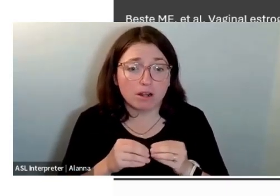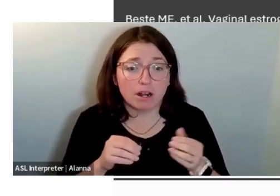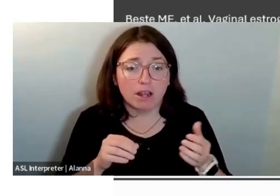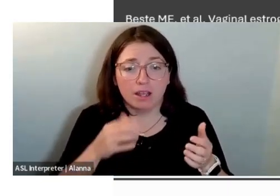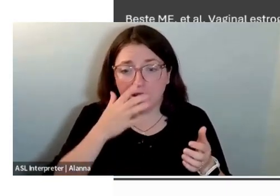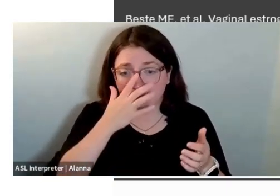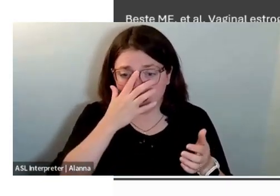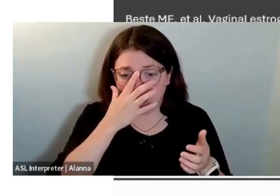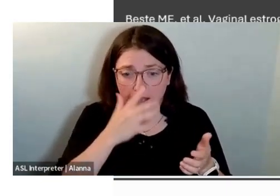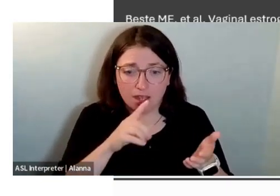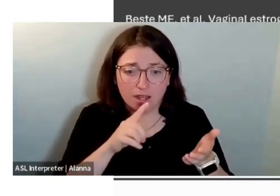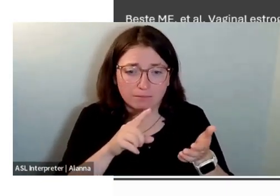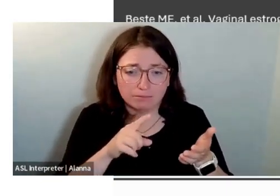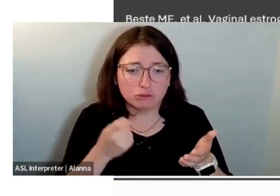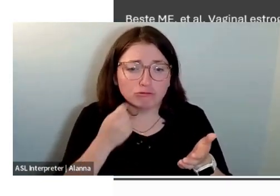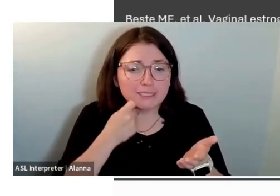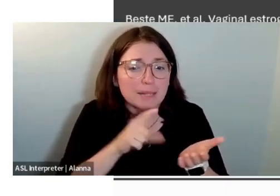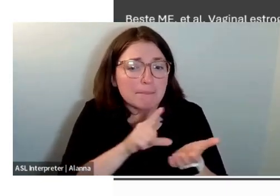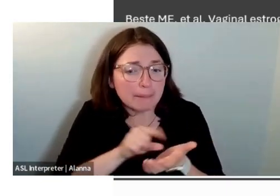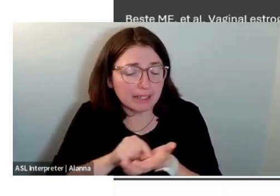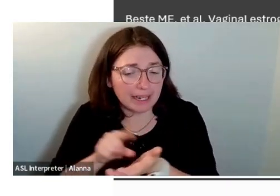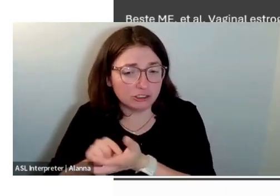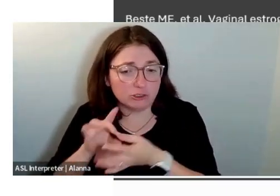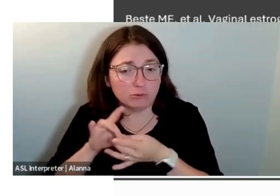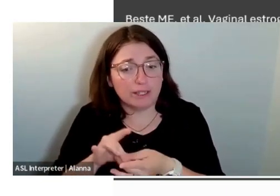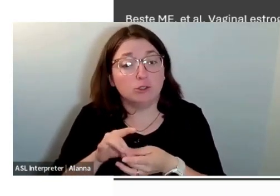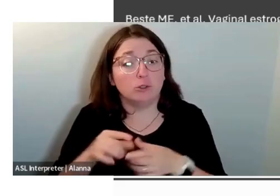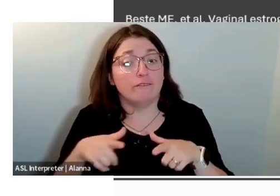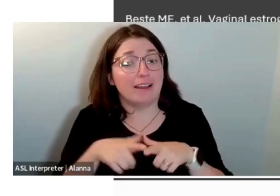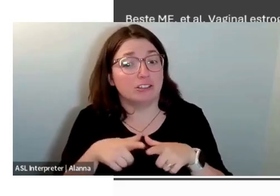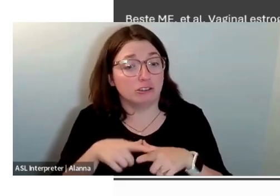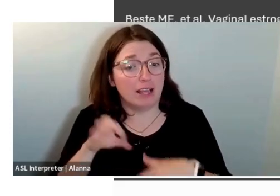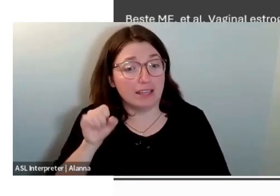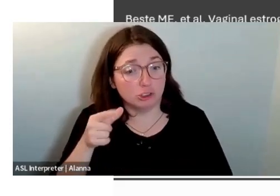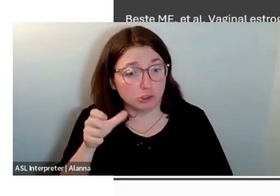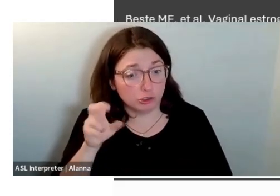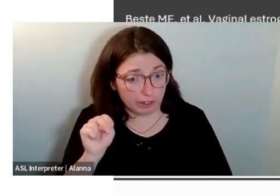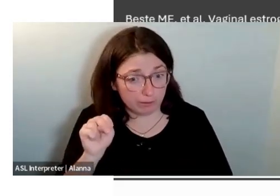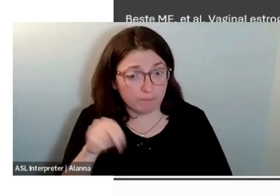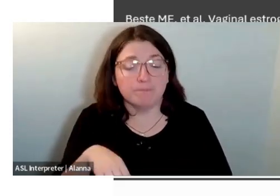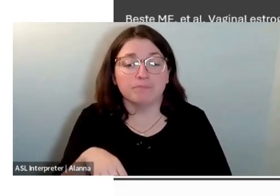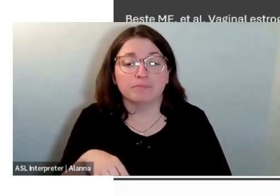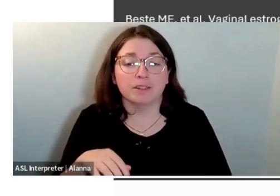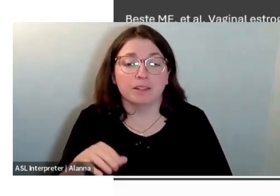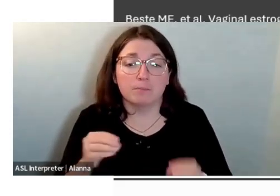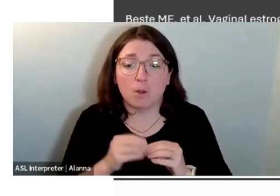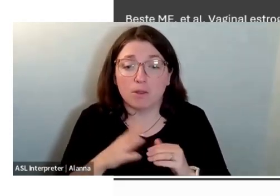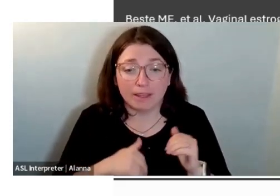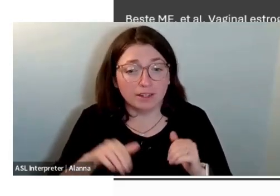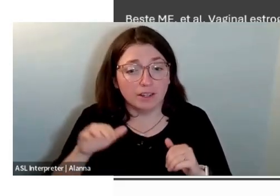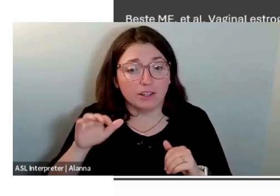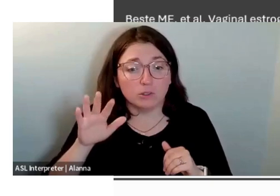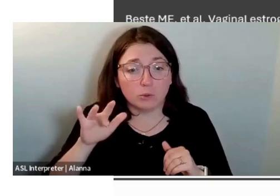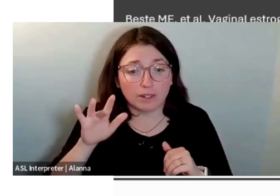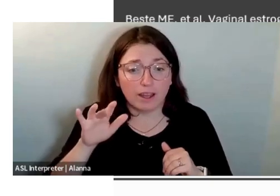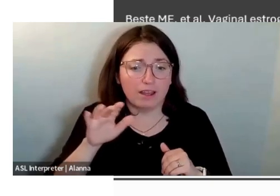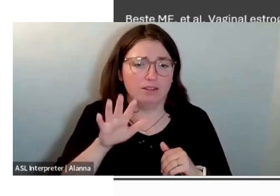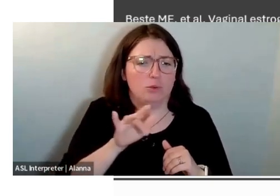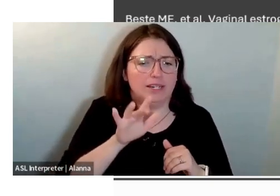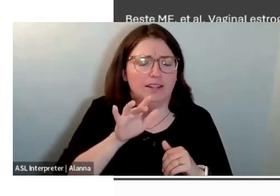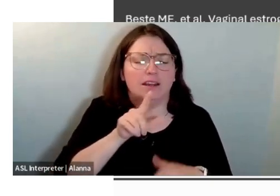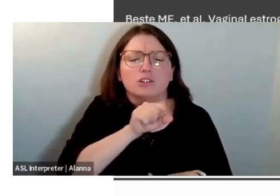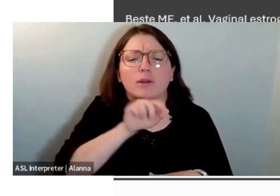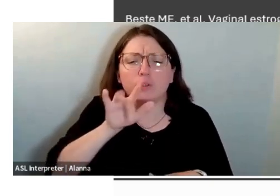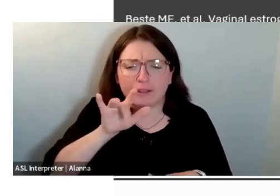systematic review and meta-analysis that combined 8 studies, more than 24,000 survivors, found no increase